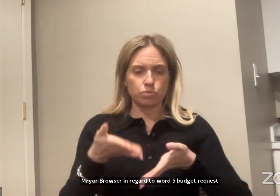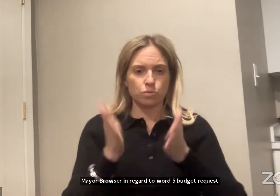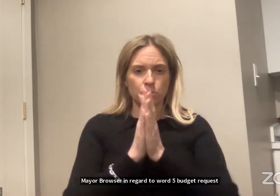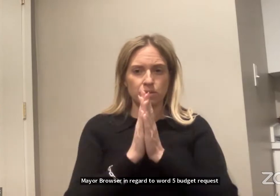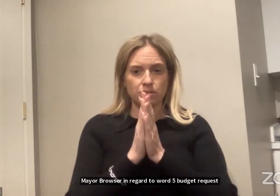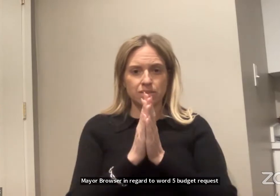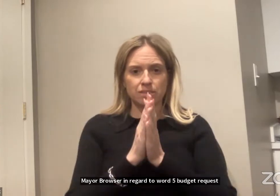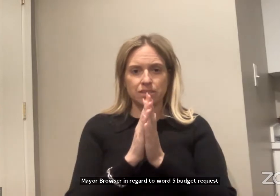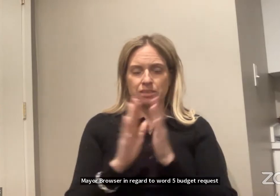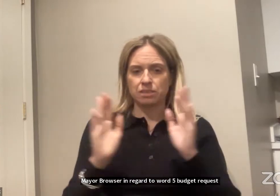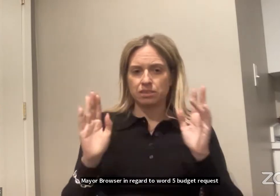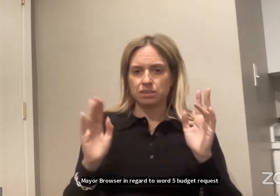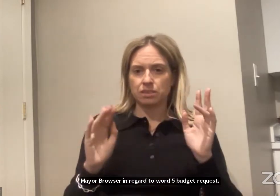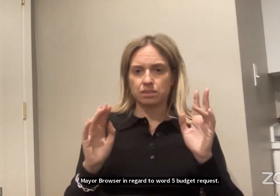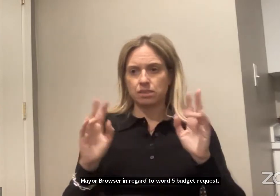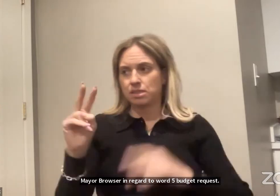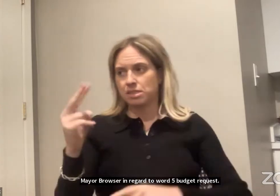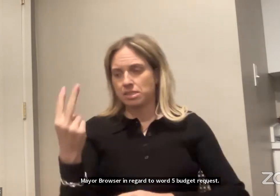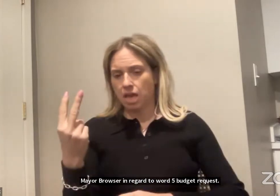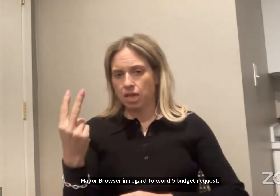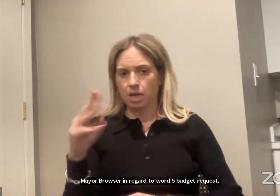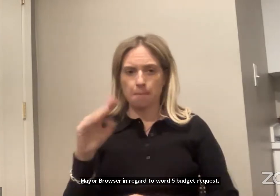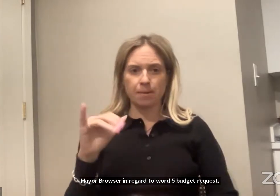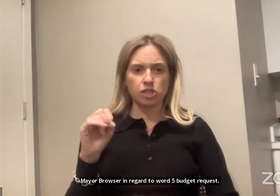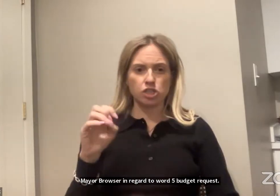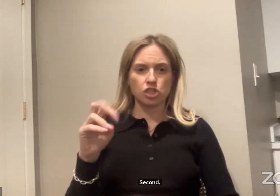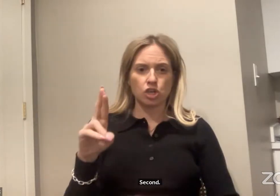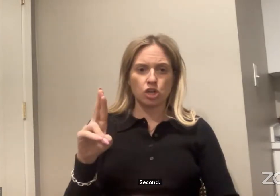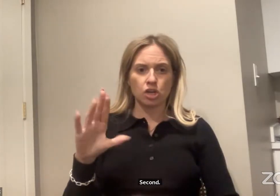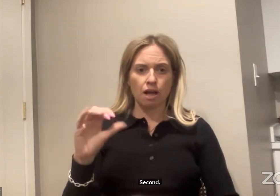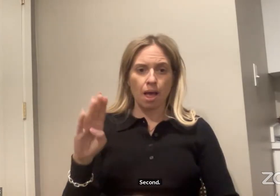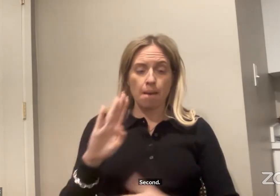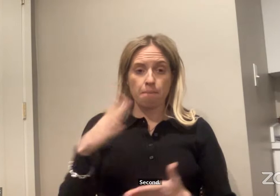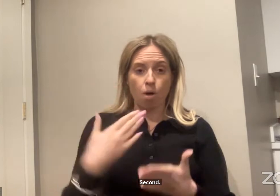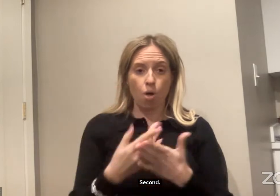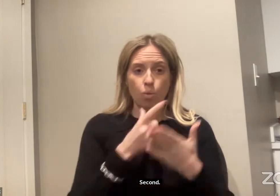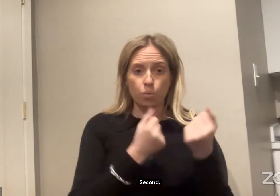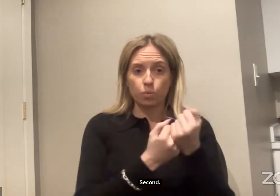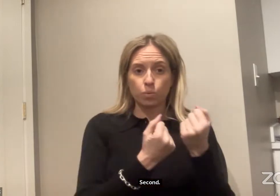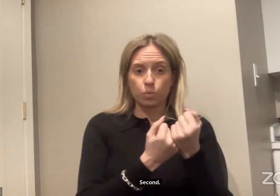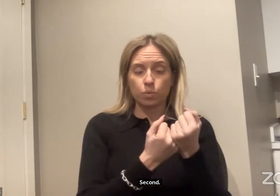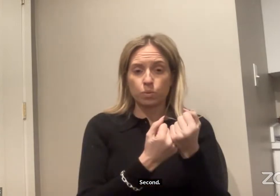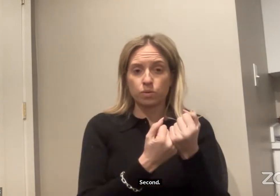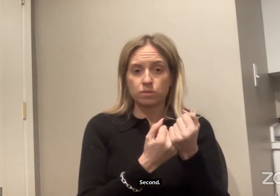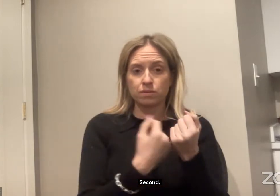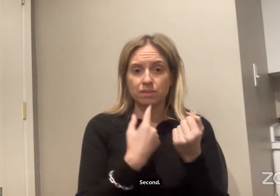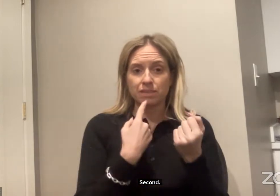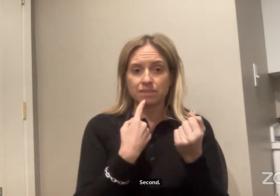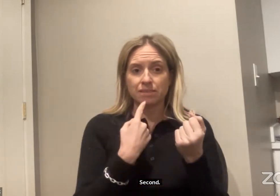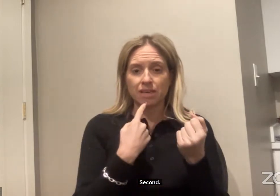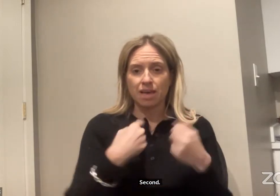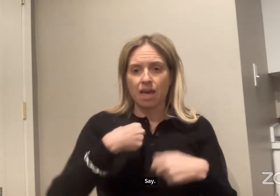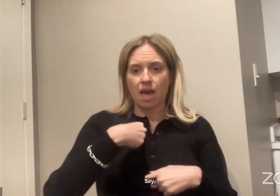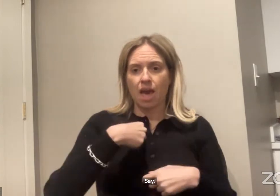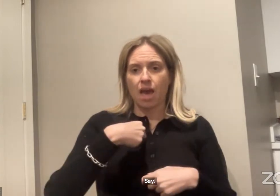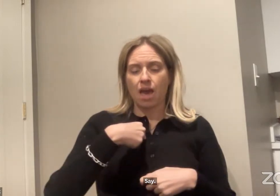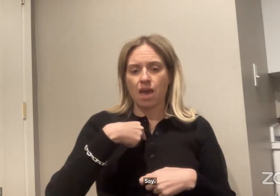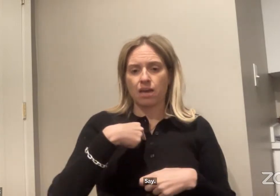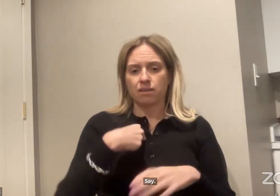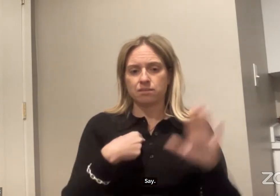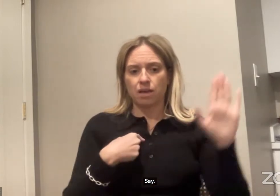Second. Okay, second by Commissioner Cobb. All in favor of this motion, say aye.